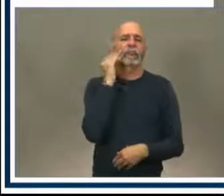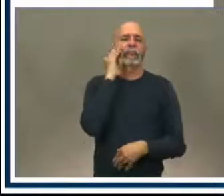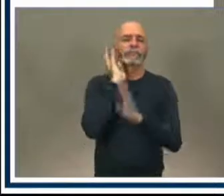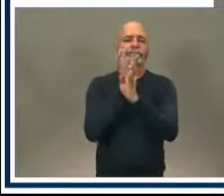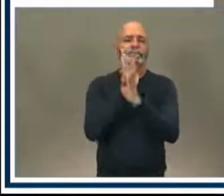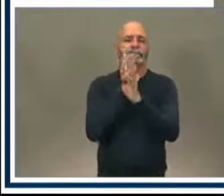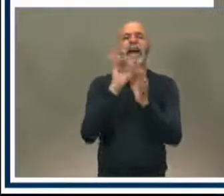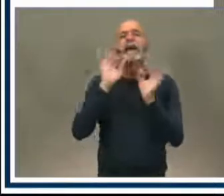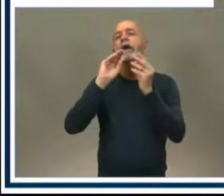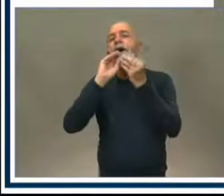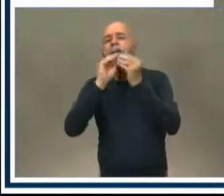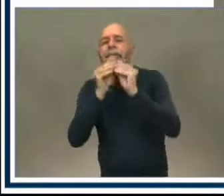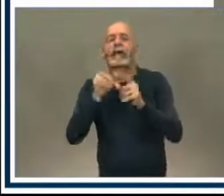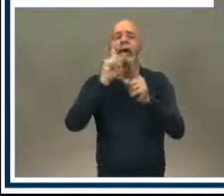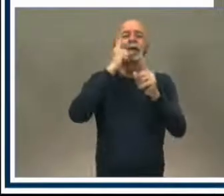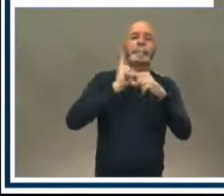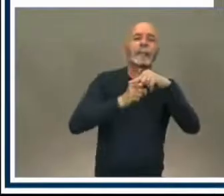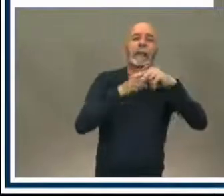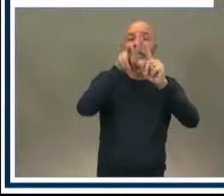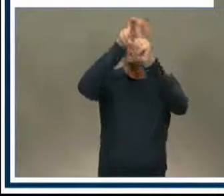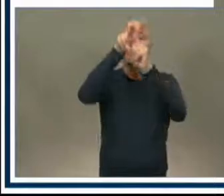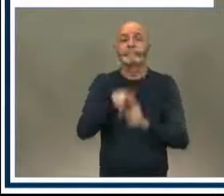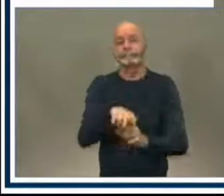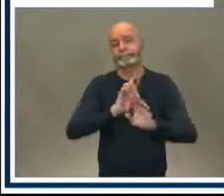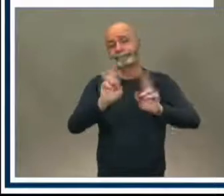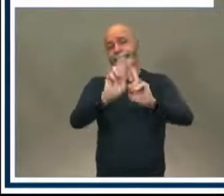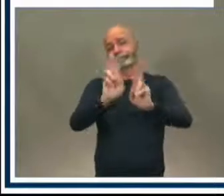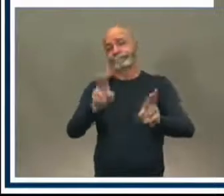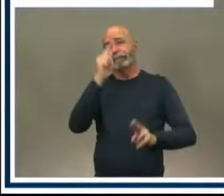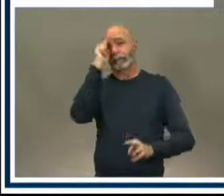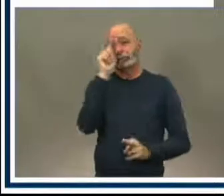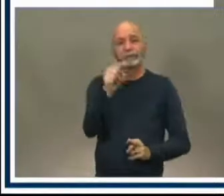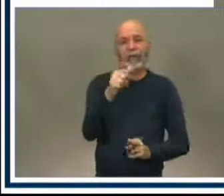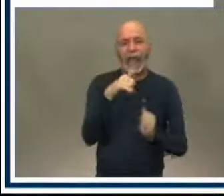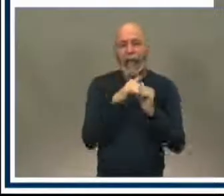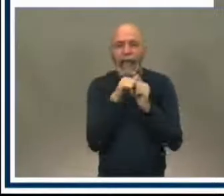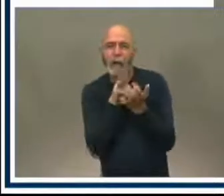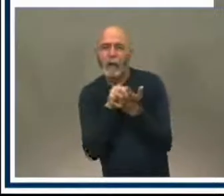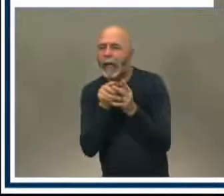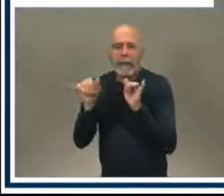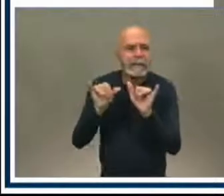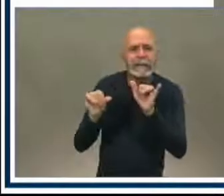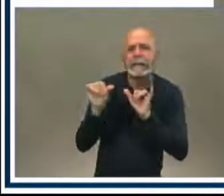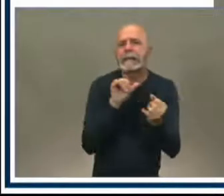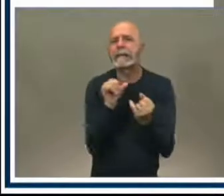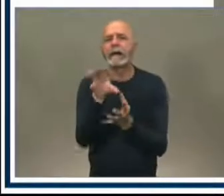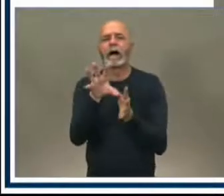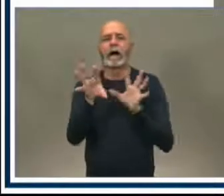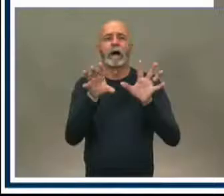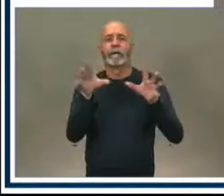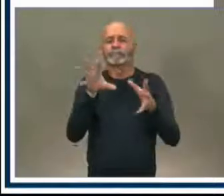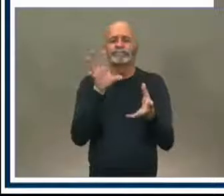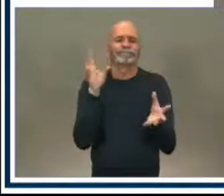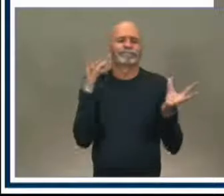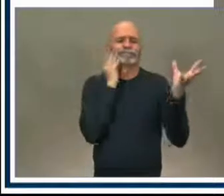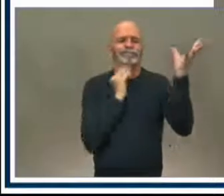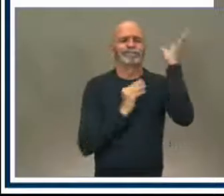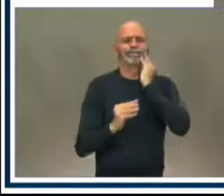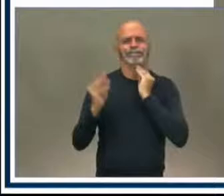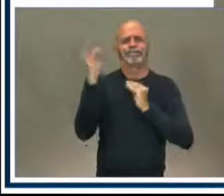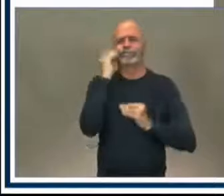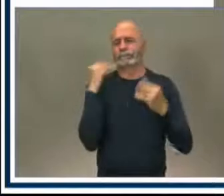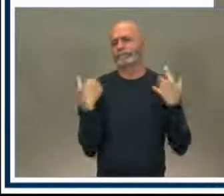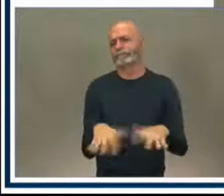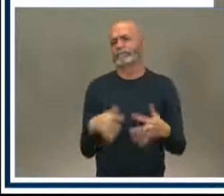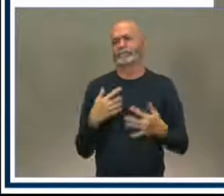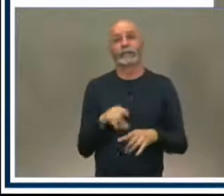they have been learned to use over the last number of months. We have pharmacies in every community, and having them will